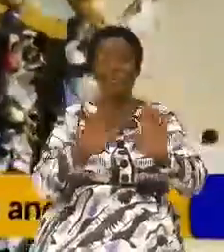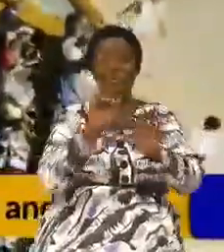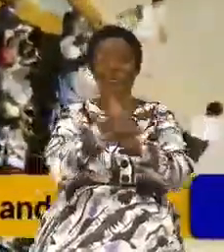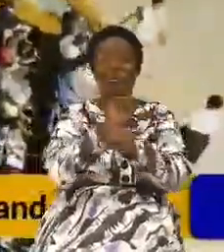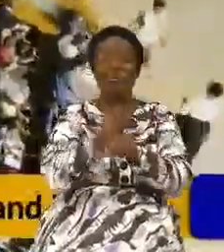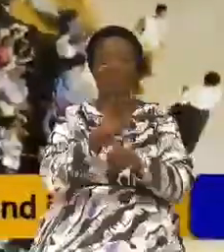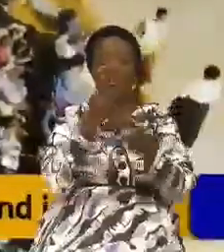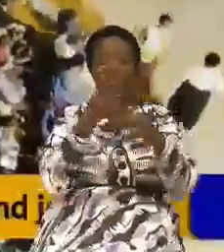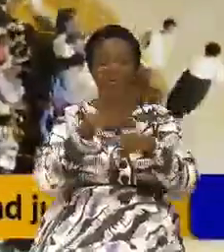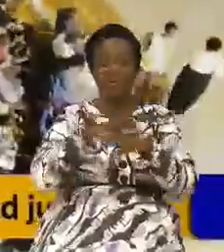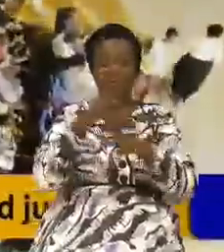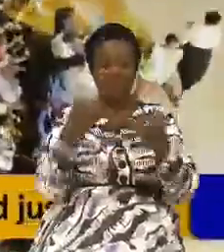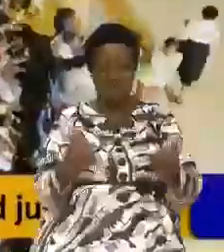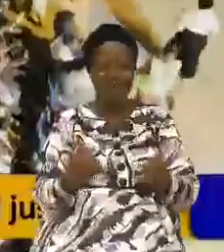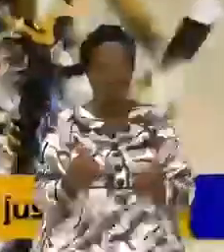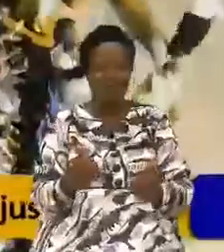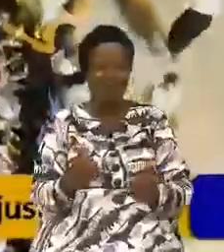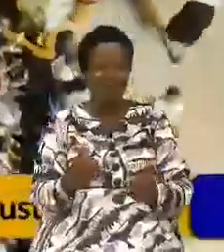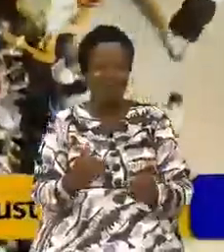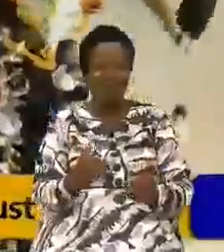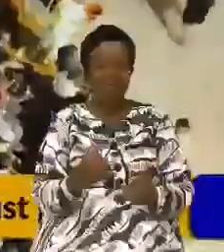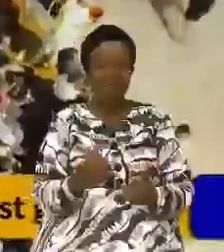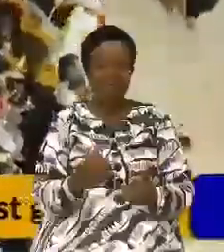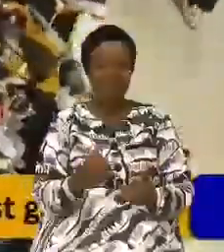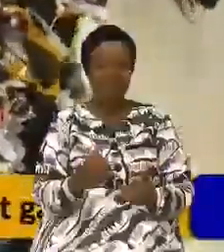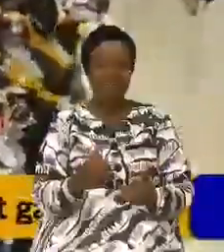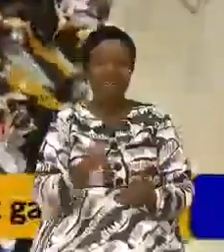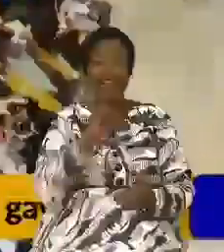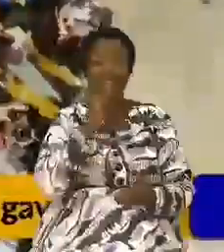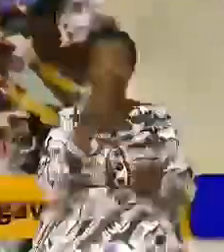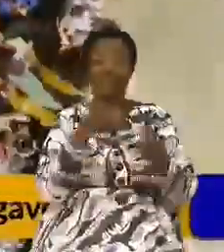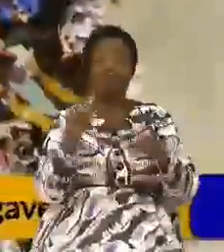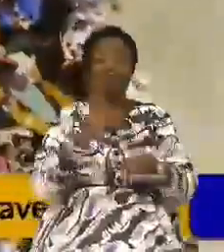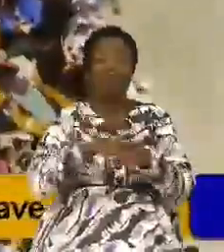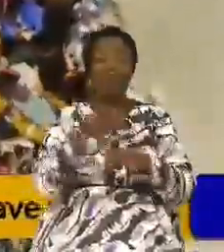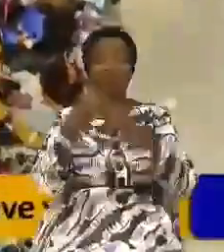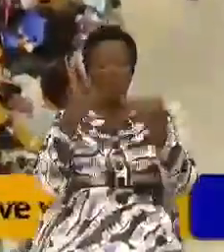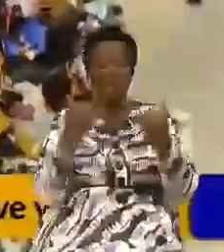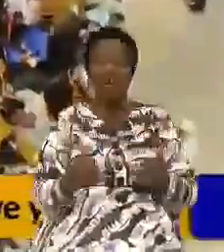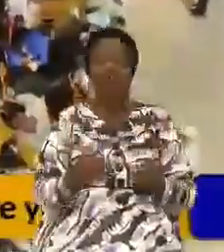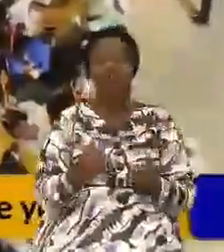upon you right now. It's coming upon you right now.